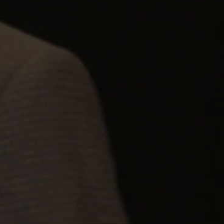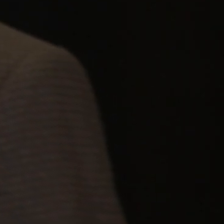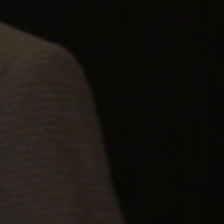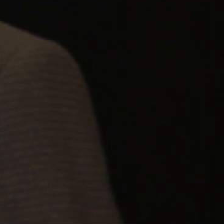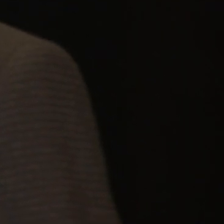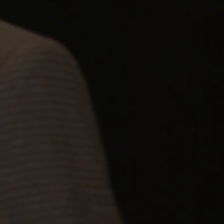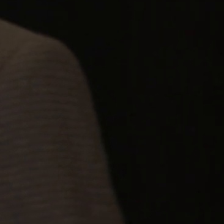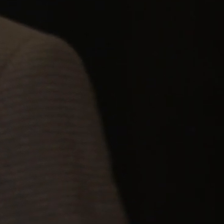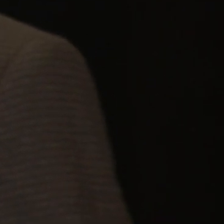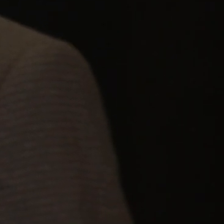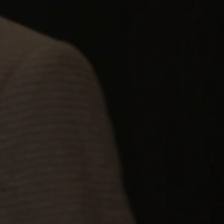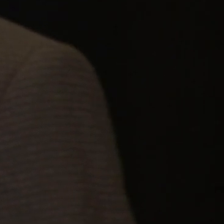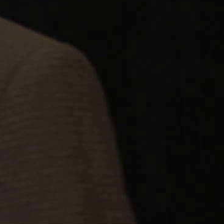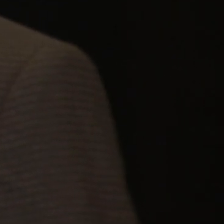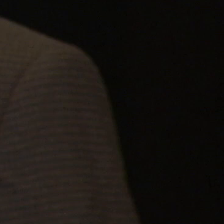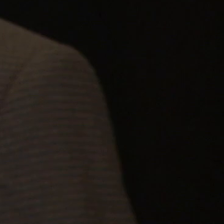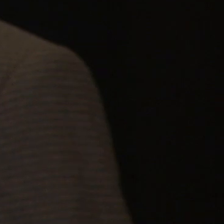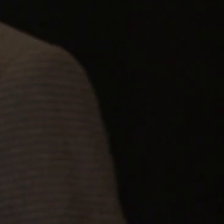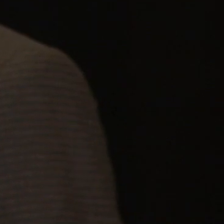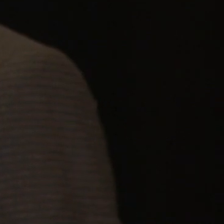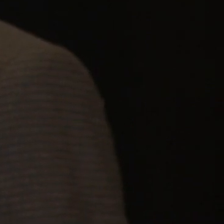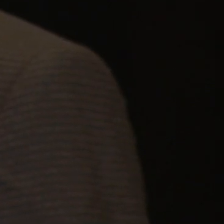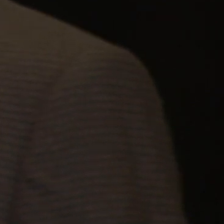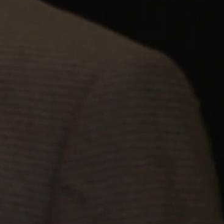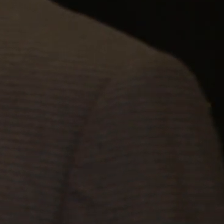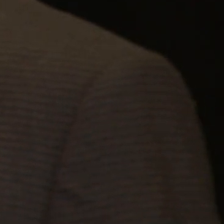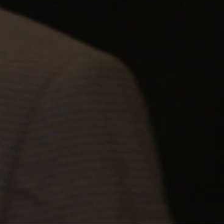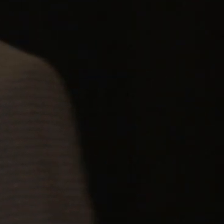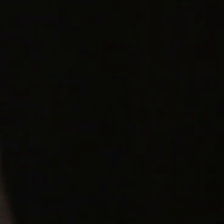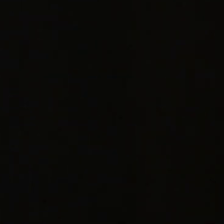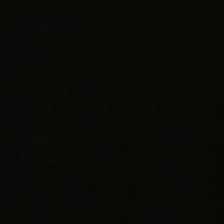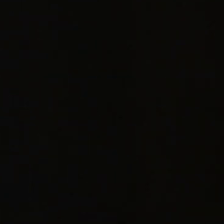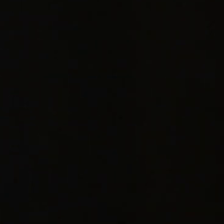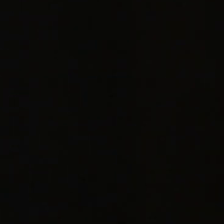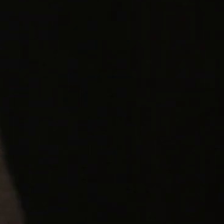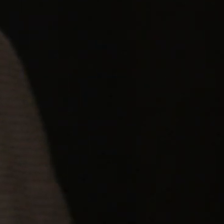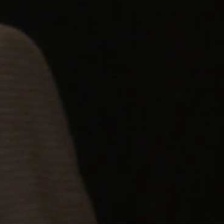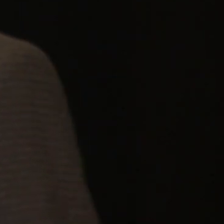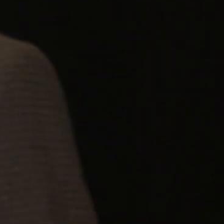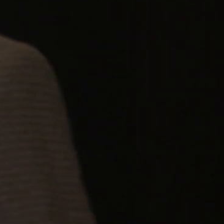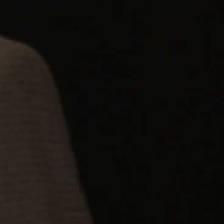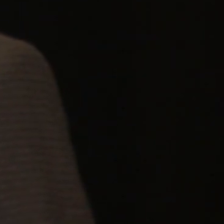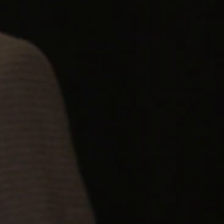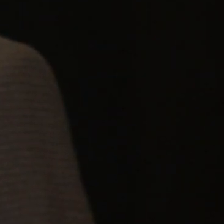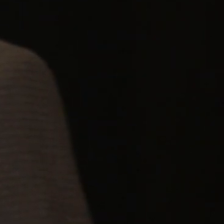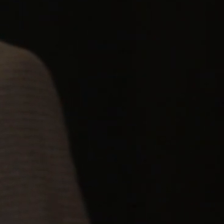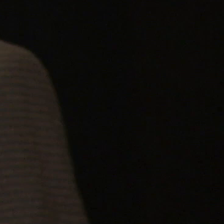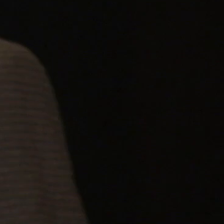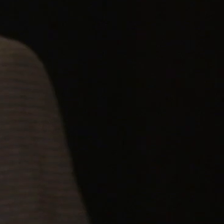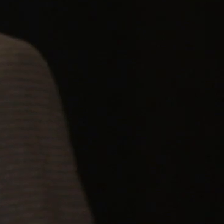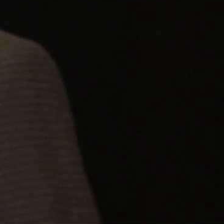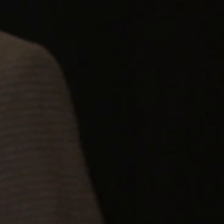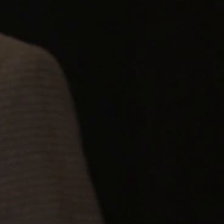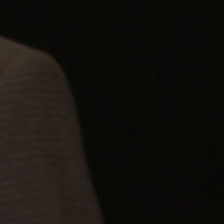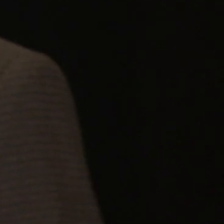in their health and security, on both health and security issues. So we look at things related to problems caused by drug use, but also problems caused